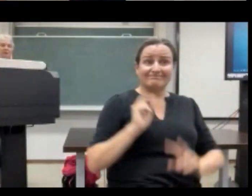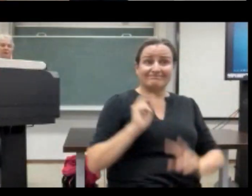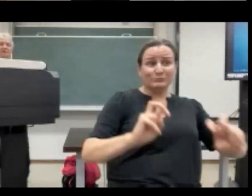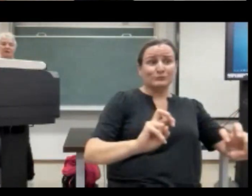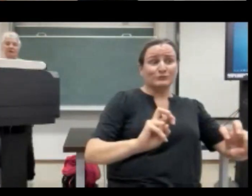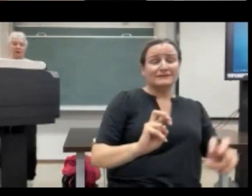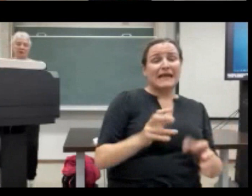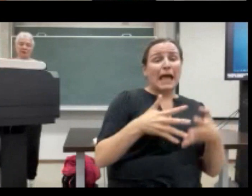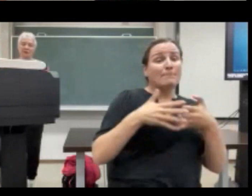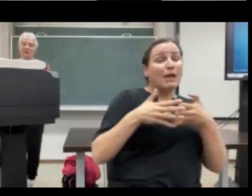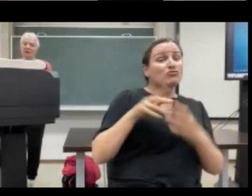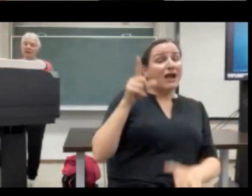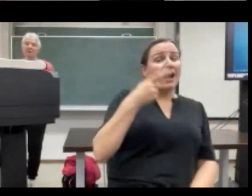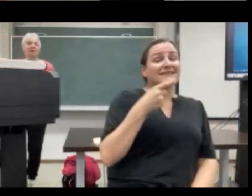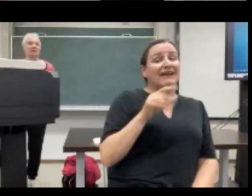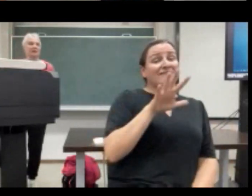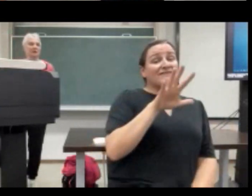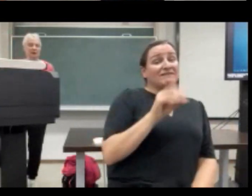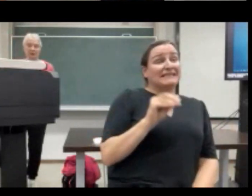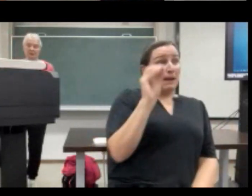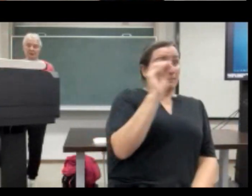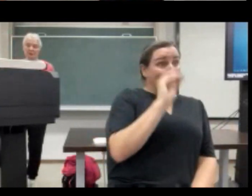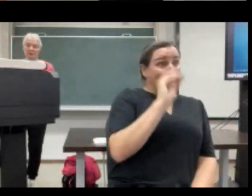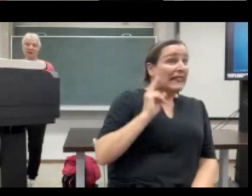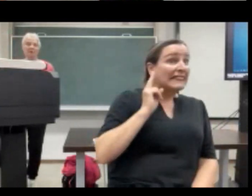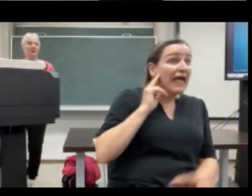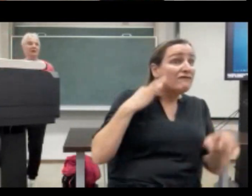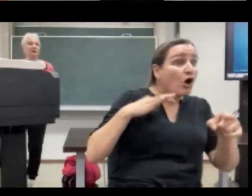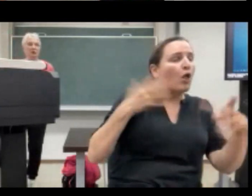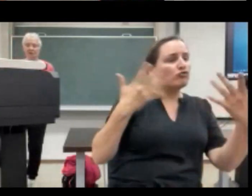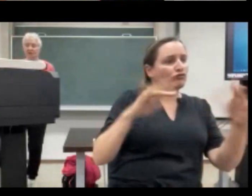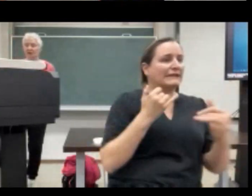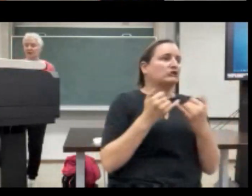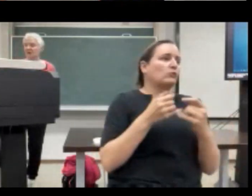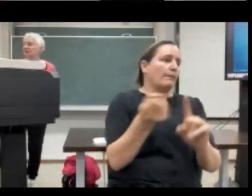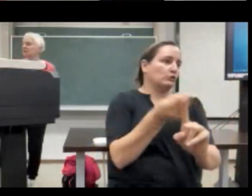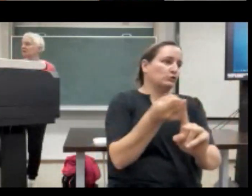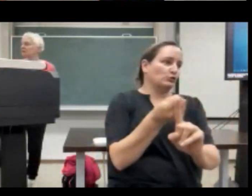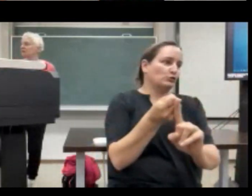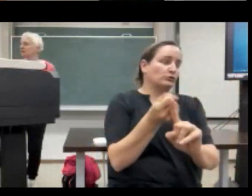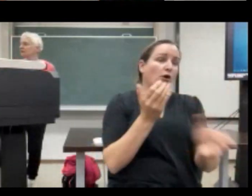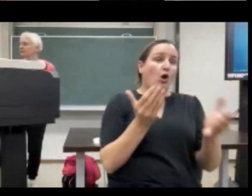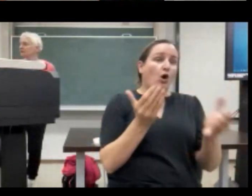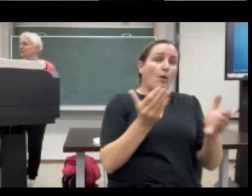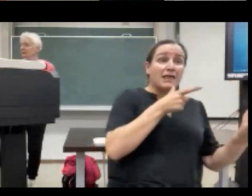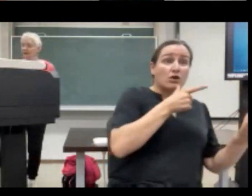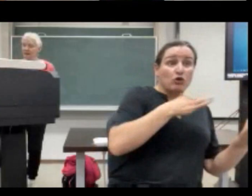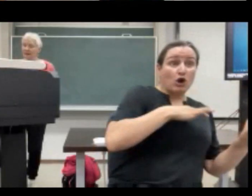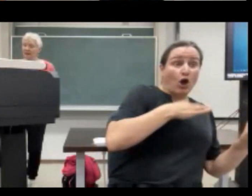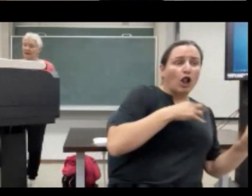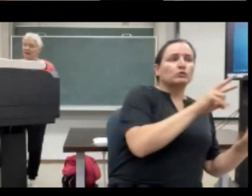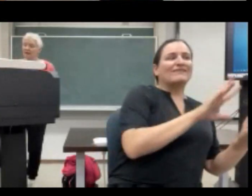US, 50% of deaf girls had been sexually abused compared to 25% of hearing